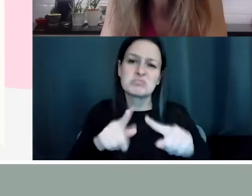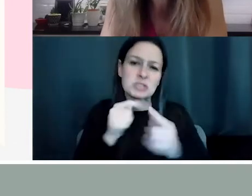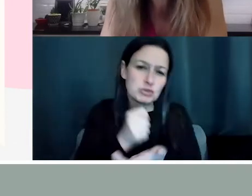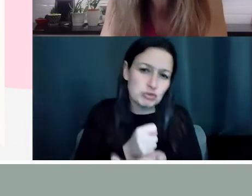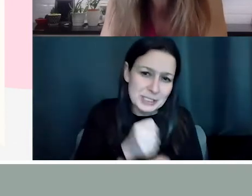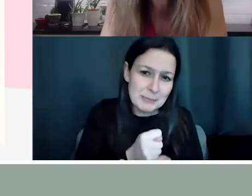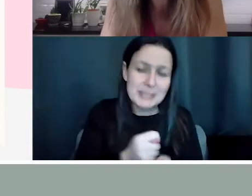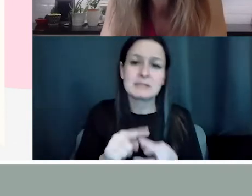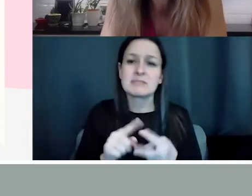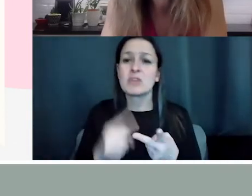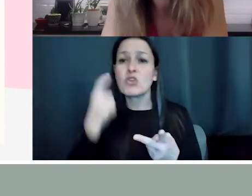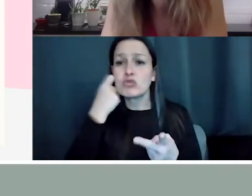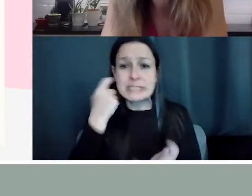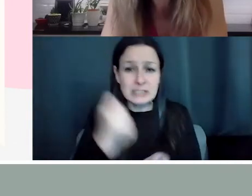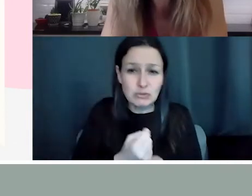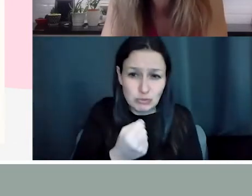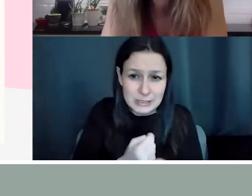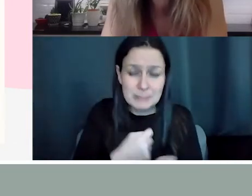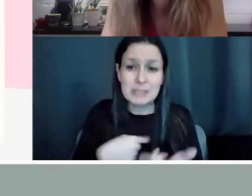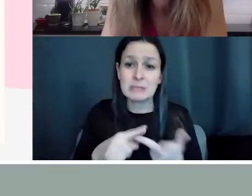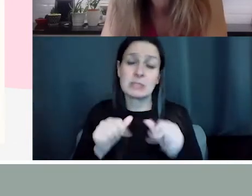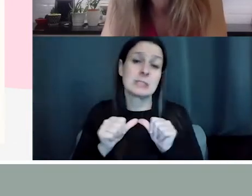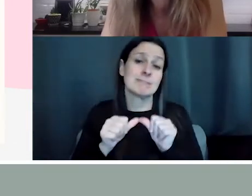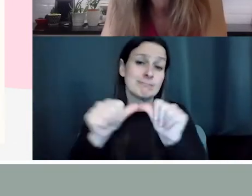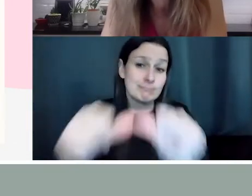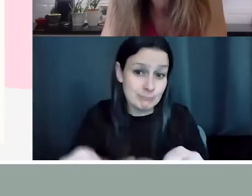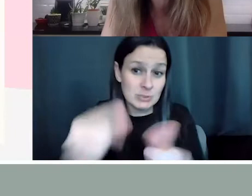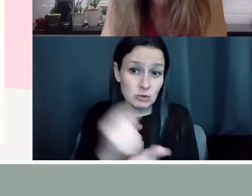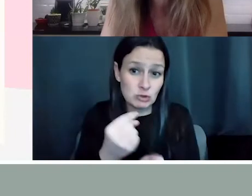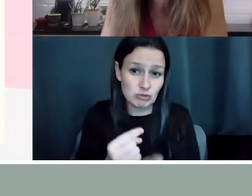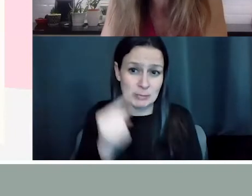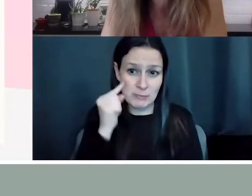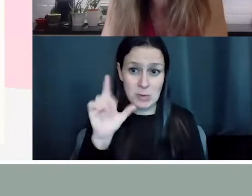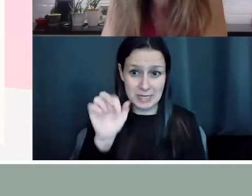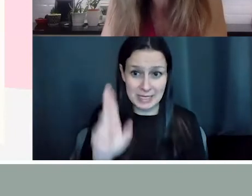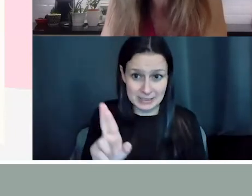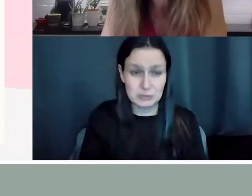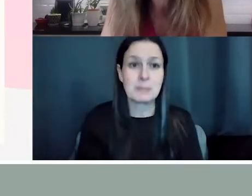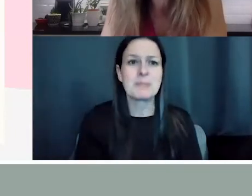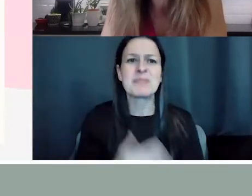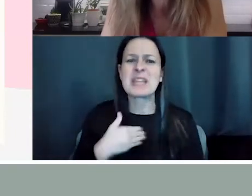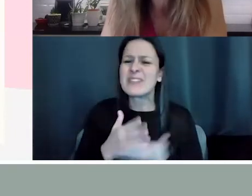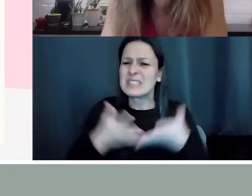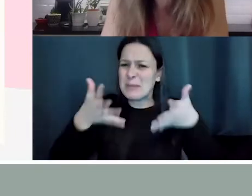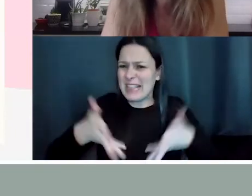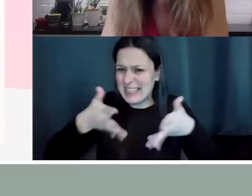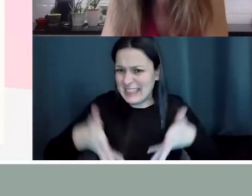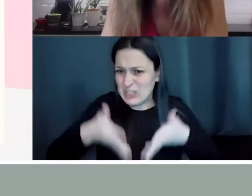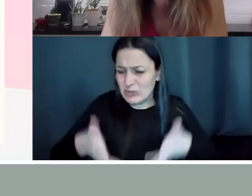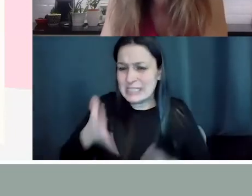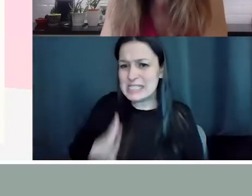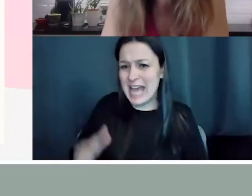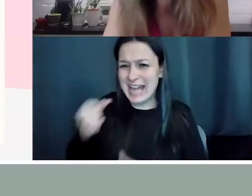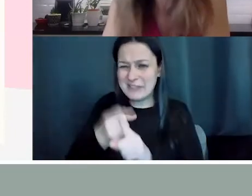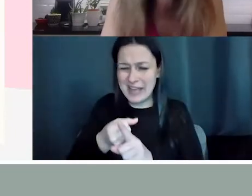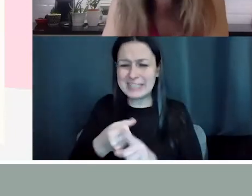you've recently been in treatment, if you're in longer-term treatment for your cancer. There can be some lingering side effects that make the